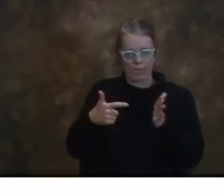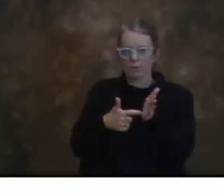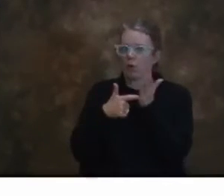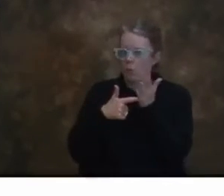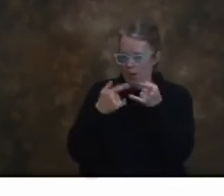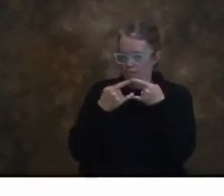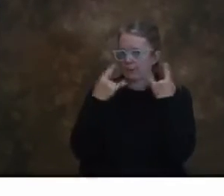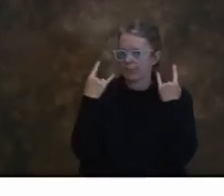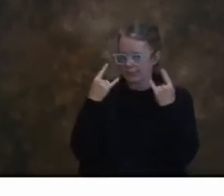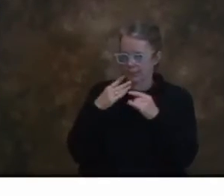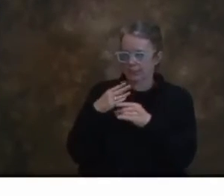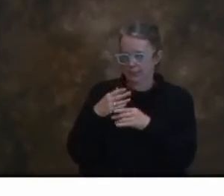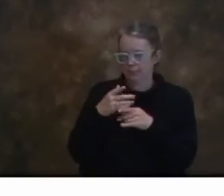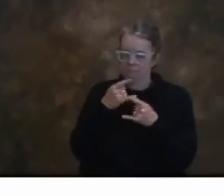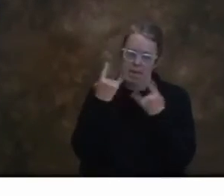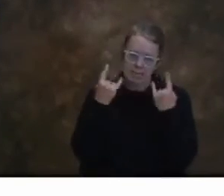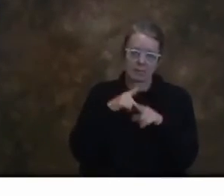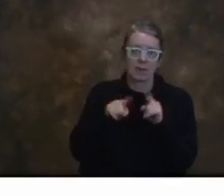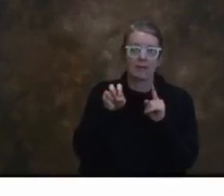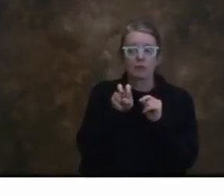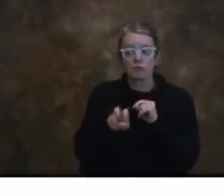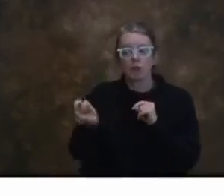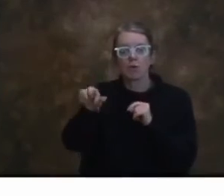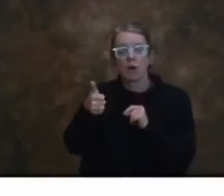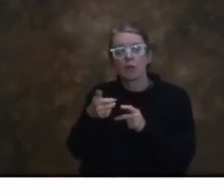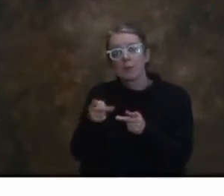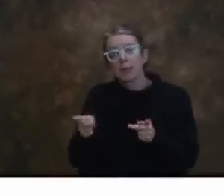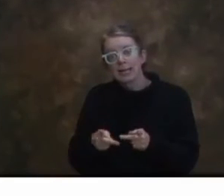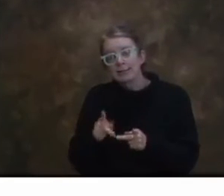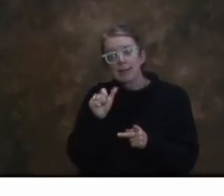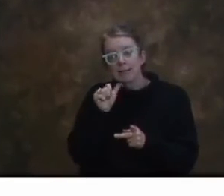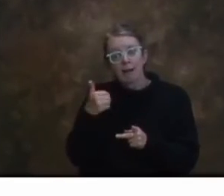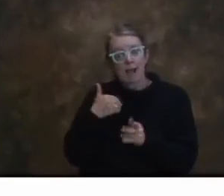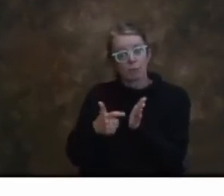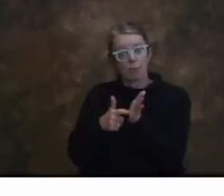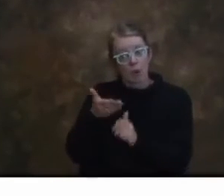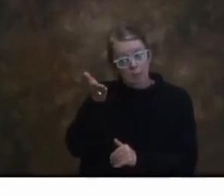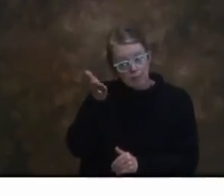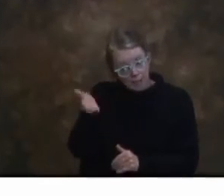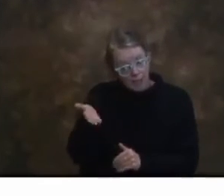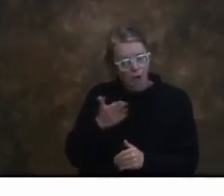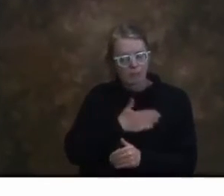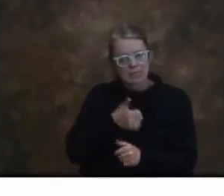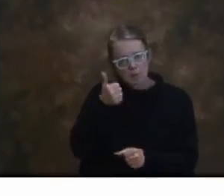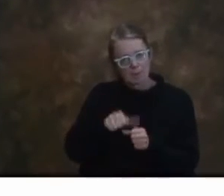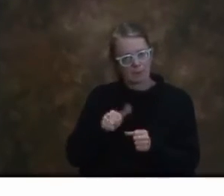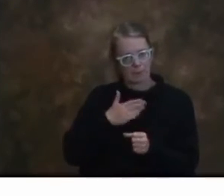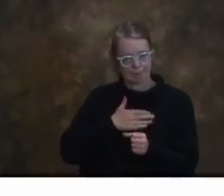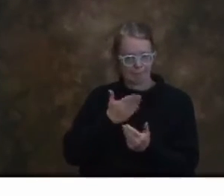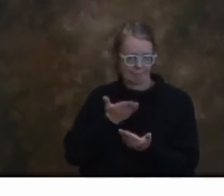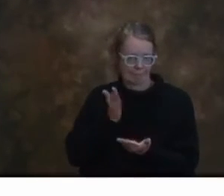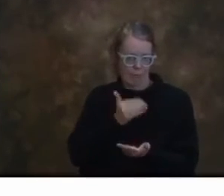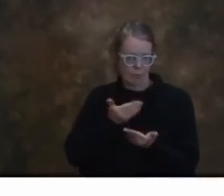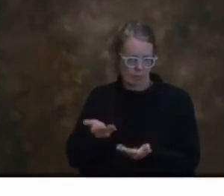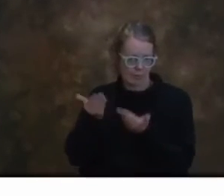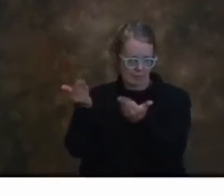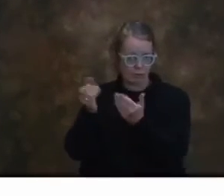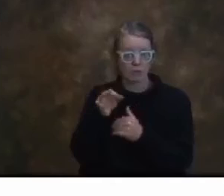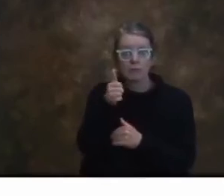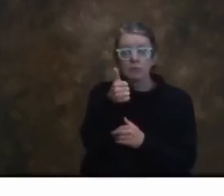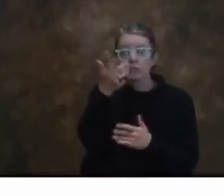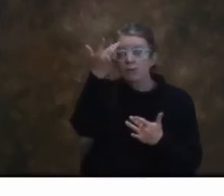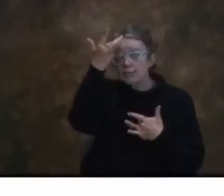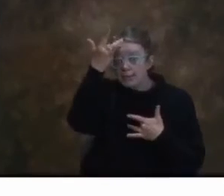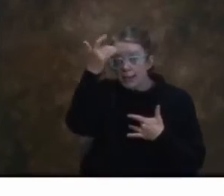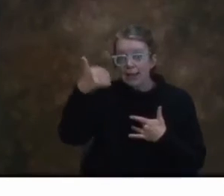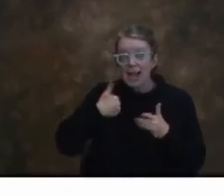if you travel elsewhere and they do not have a face covering requirement, please remember that recommendation. If you are sick or have symptoms, please do